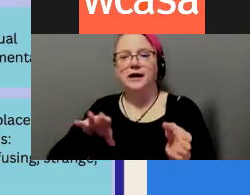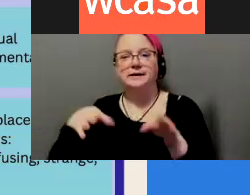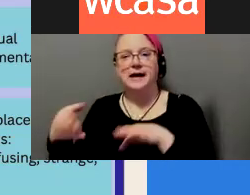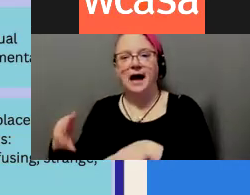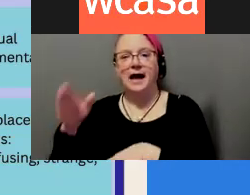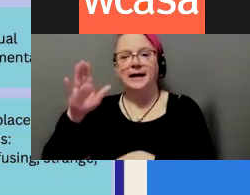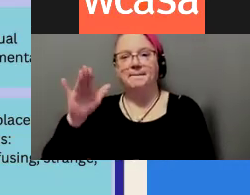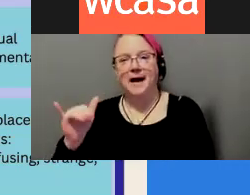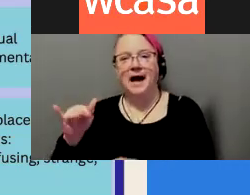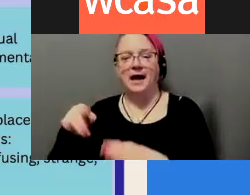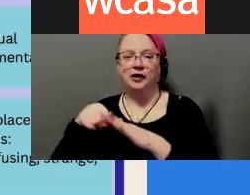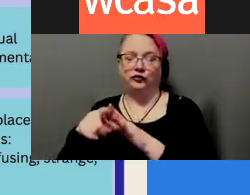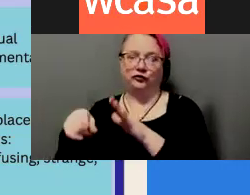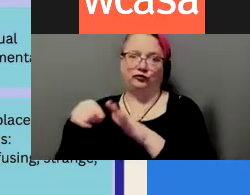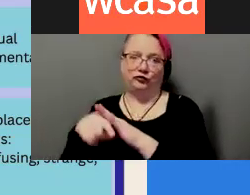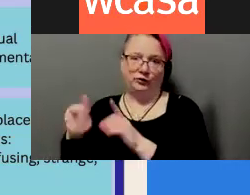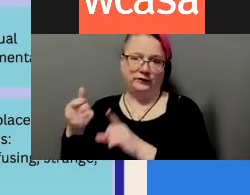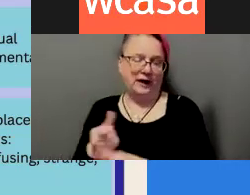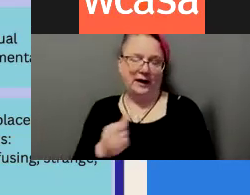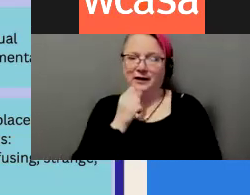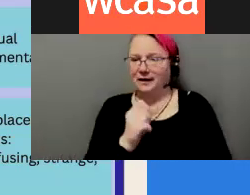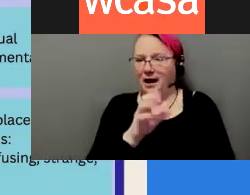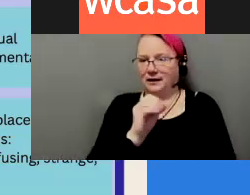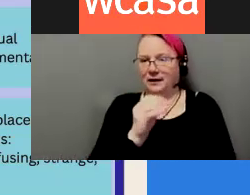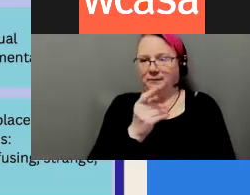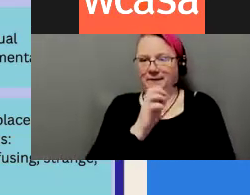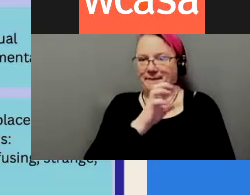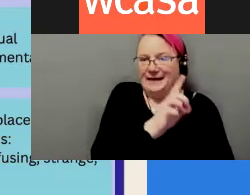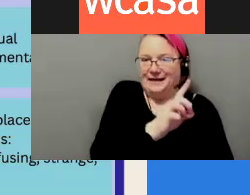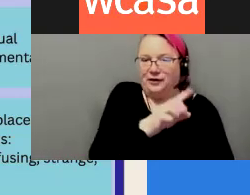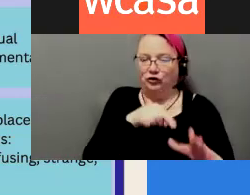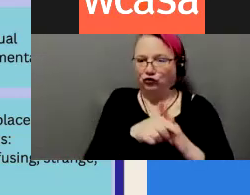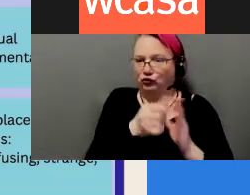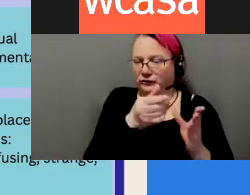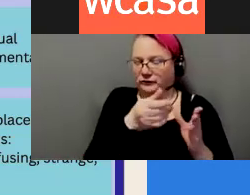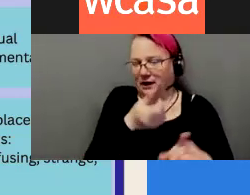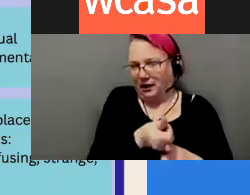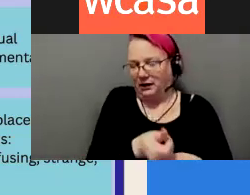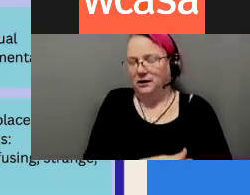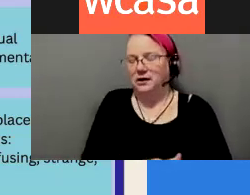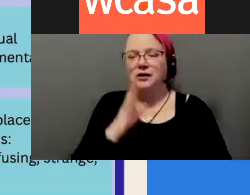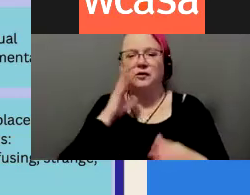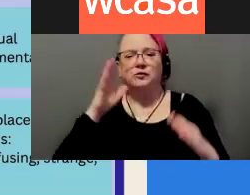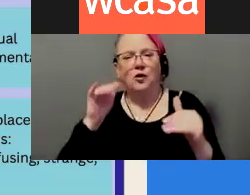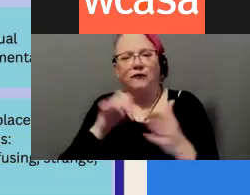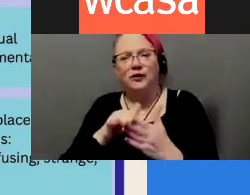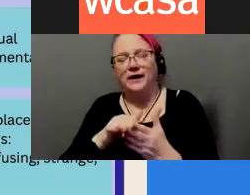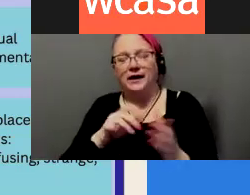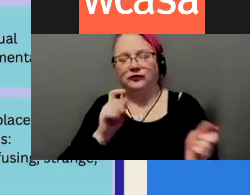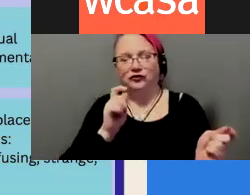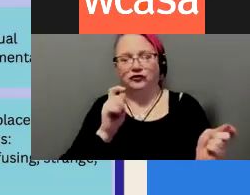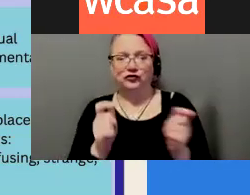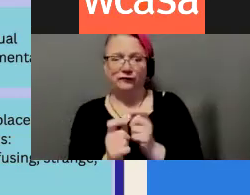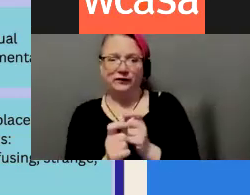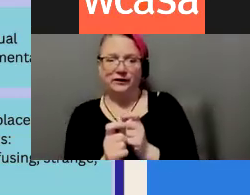suicide more than commit suicide, which again, I'm super hopeful that just that start of shifting that